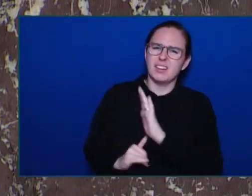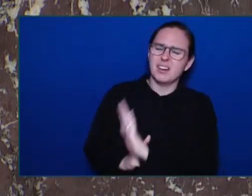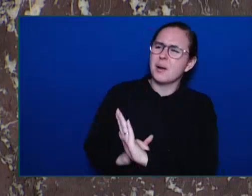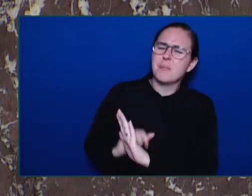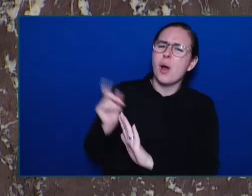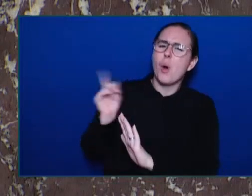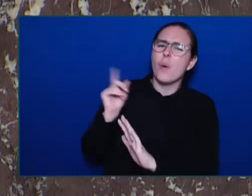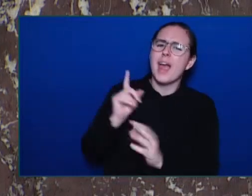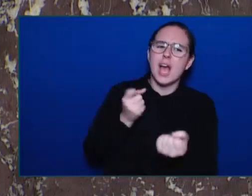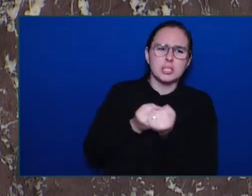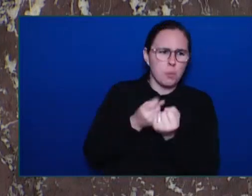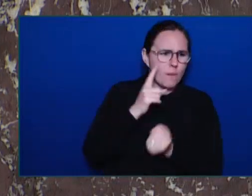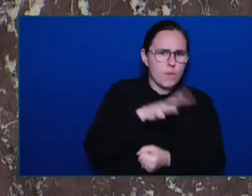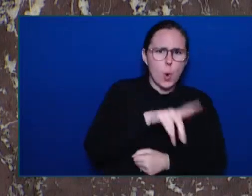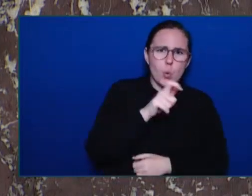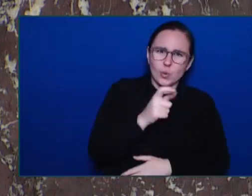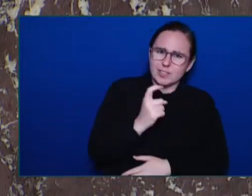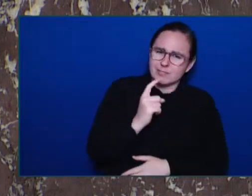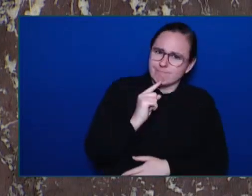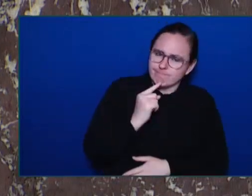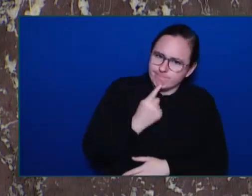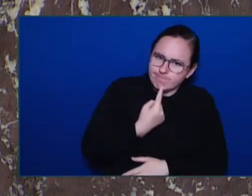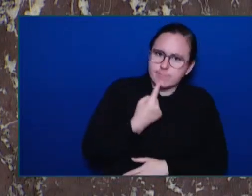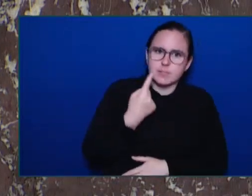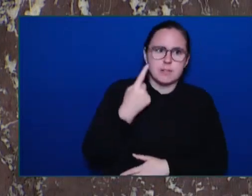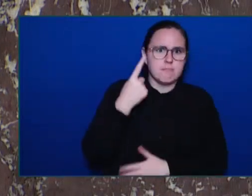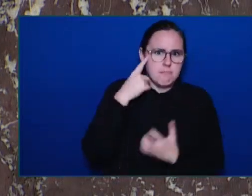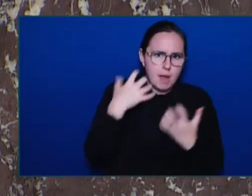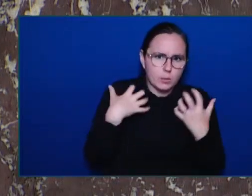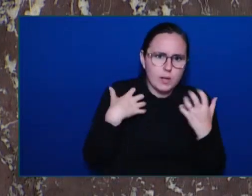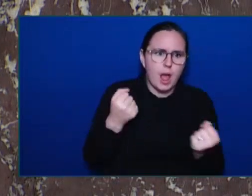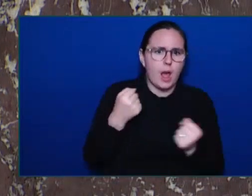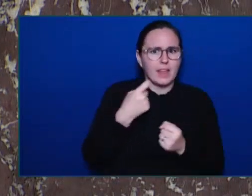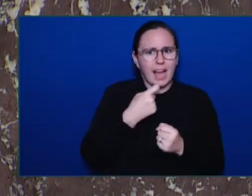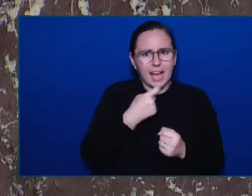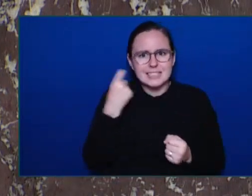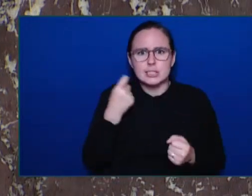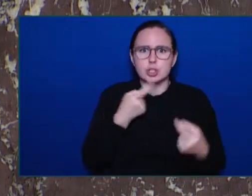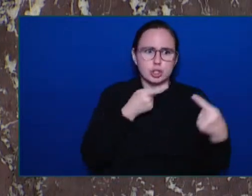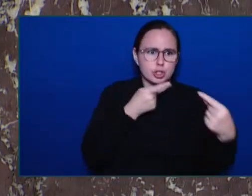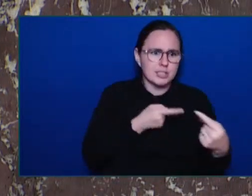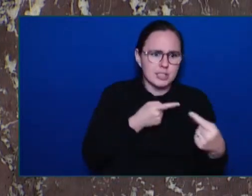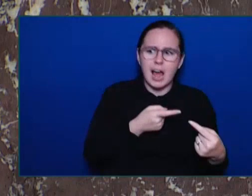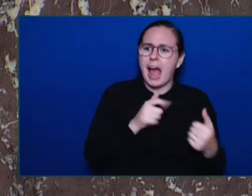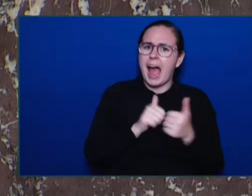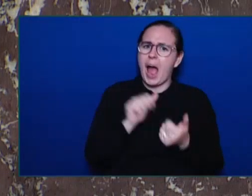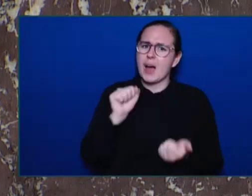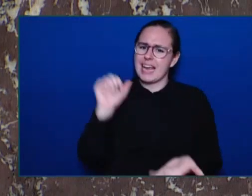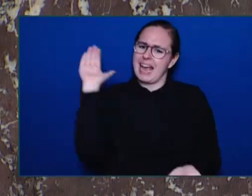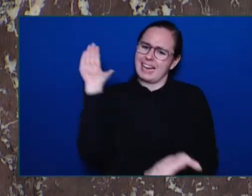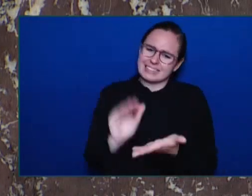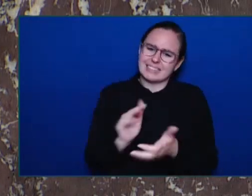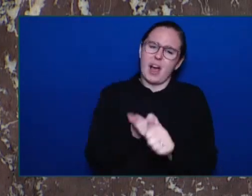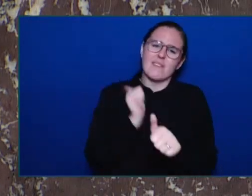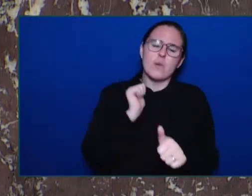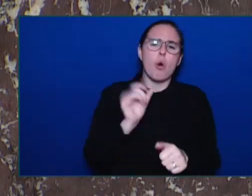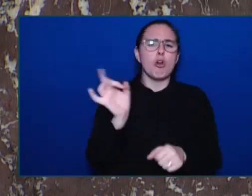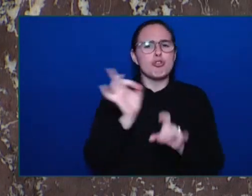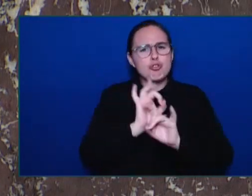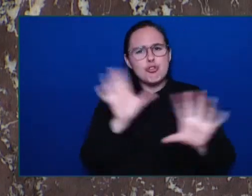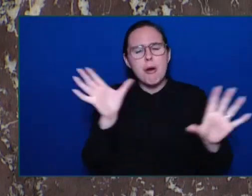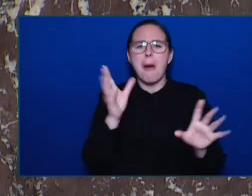Victoria Police, Del Manock, said that drug dealers and criminals are now setting up operations right under BC Housing's